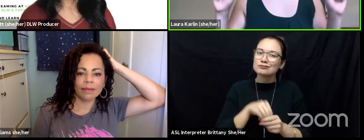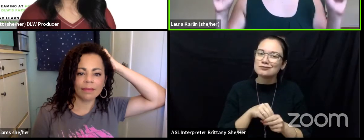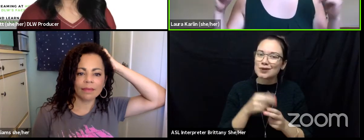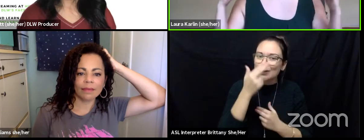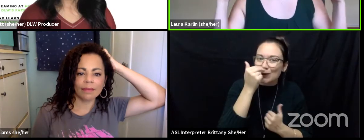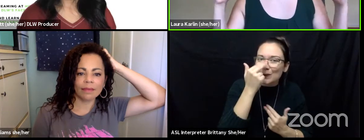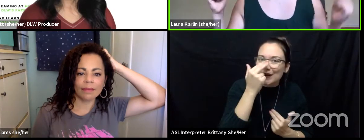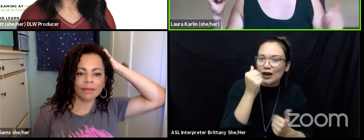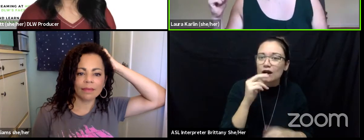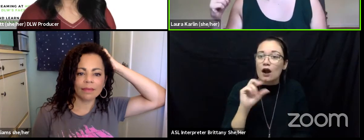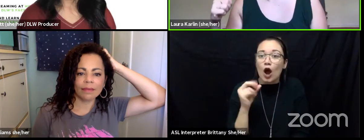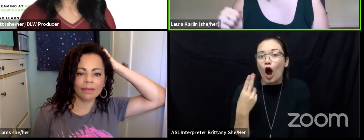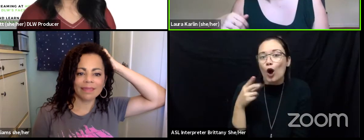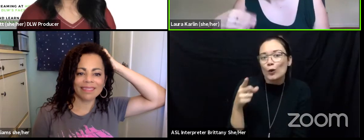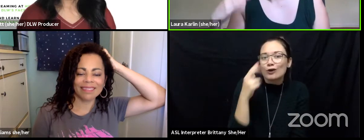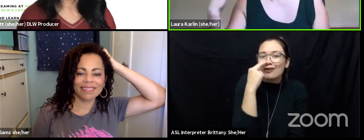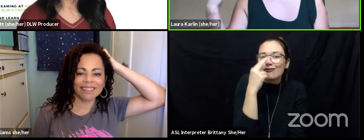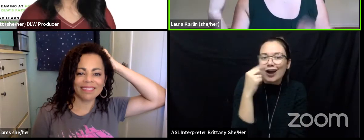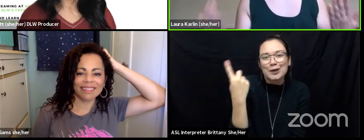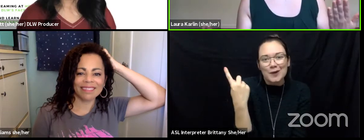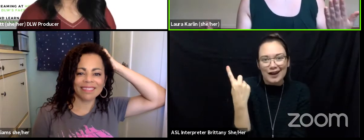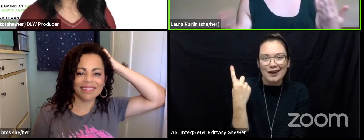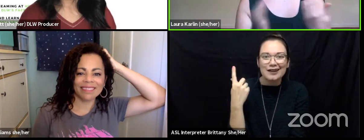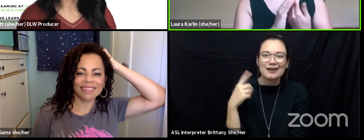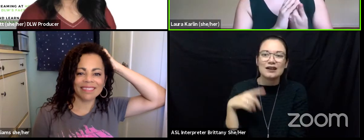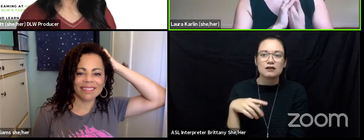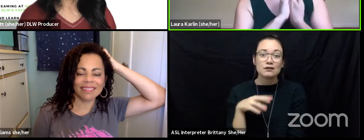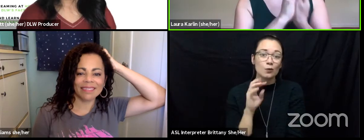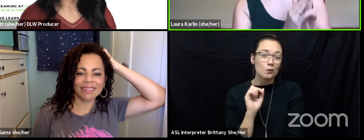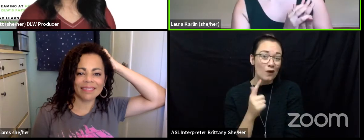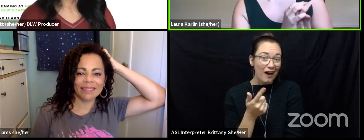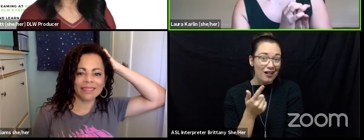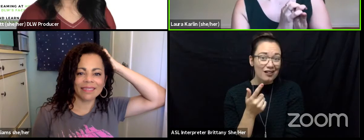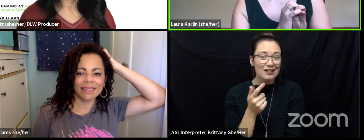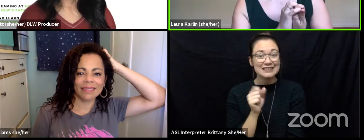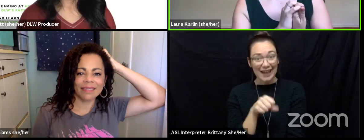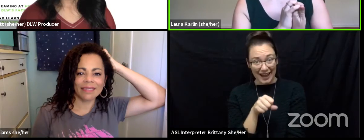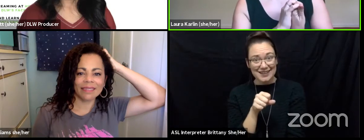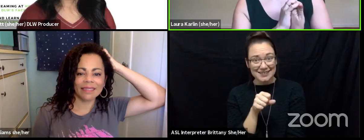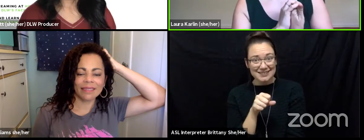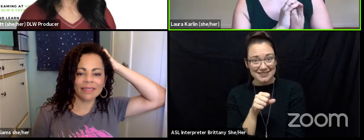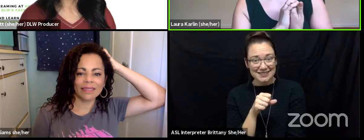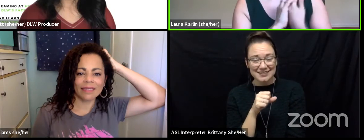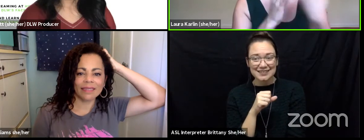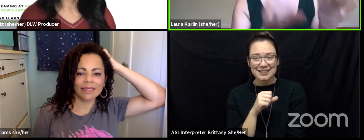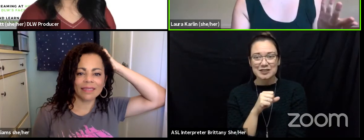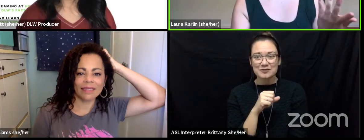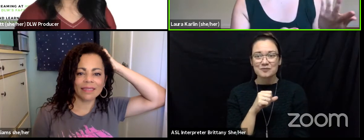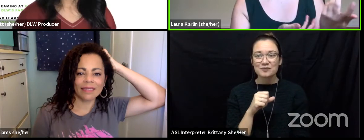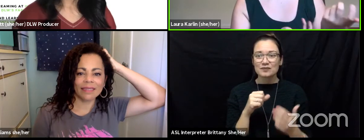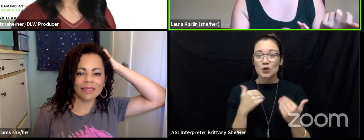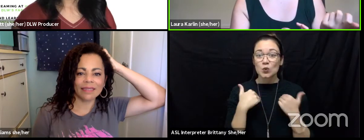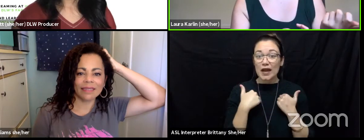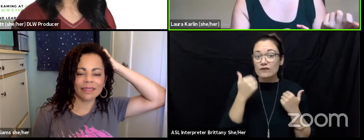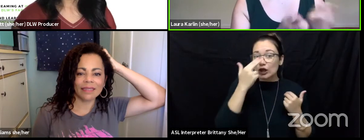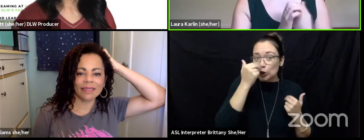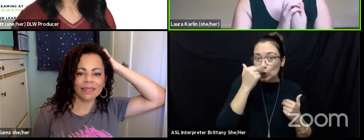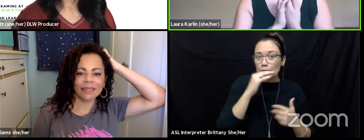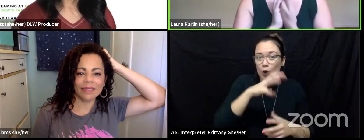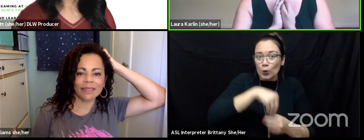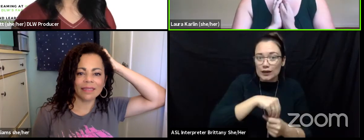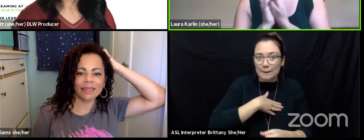the funny, oh, you're the funny one. Like, well, yes, there's humor in the work,